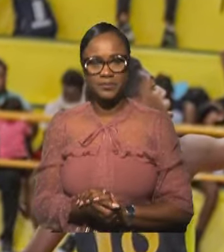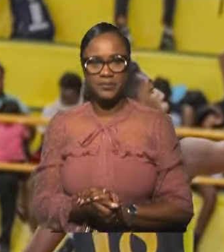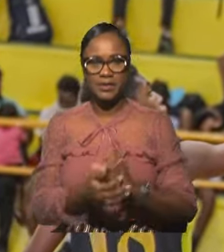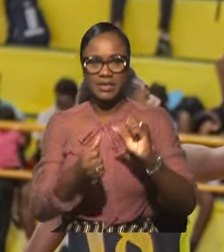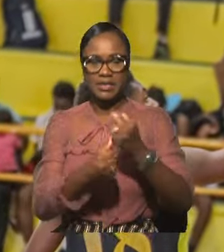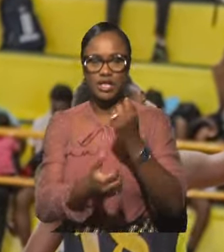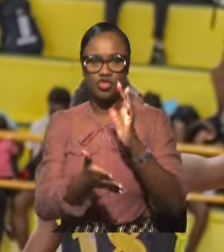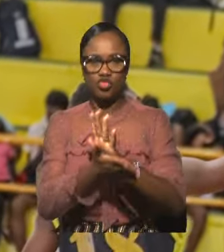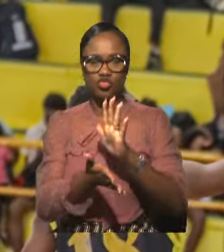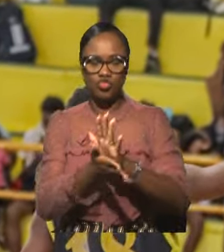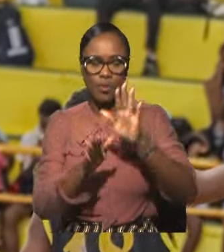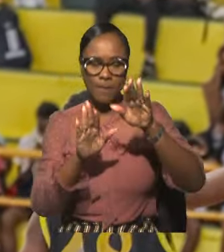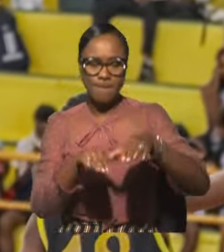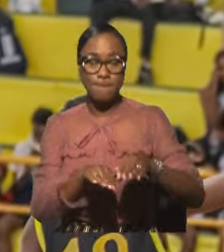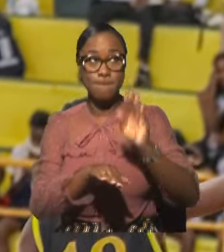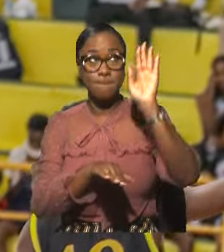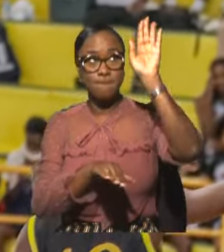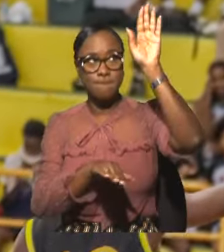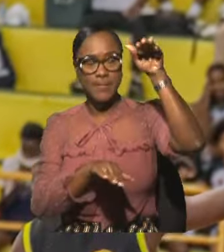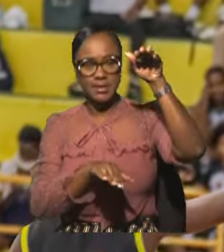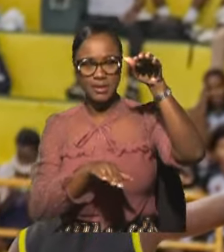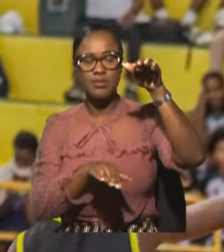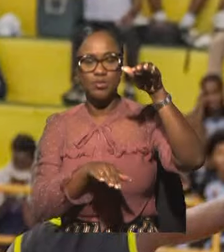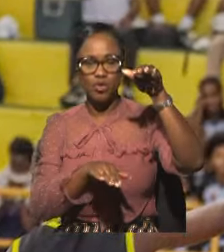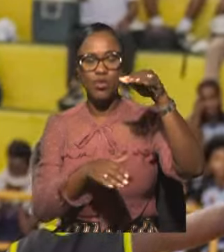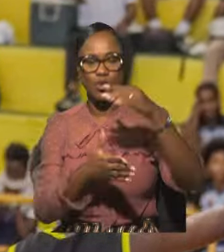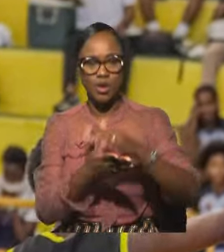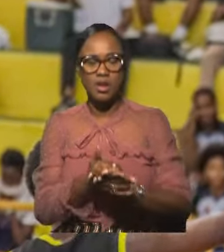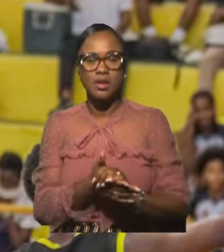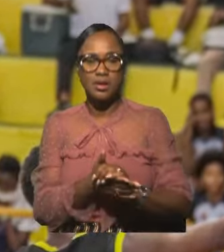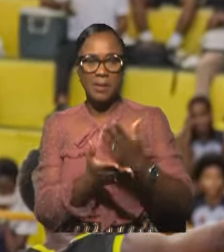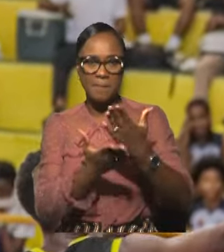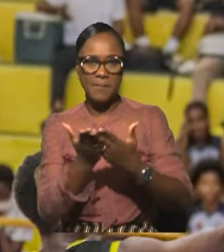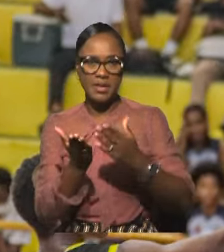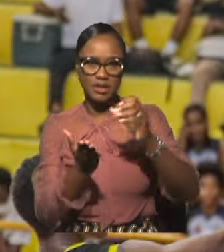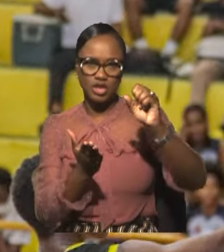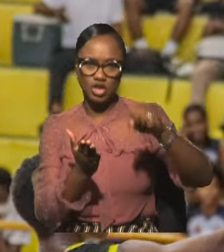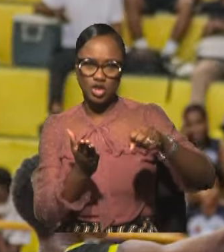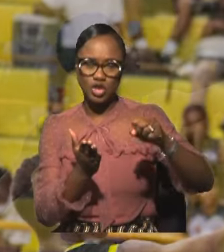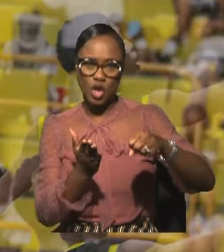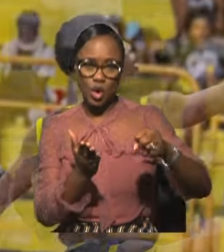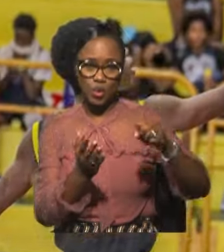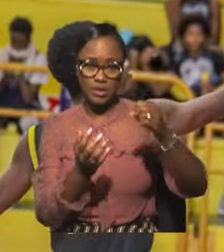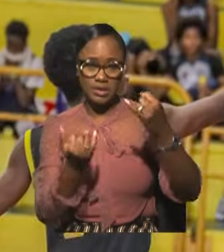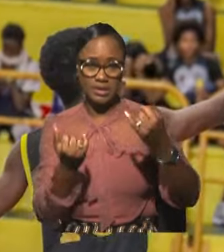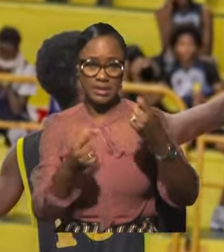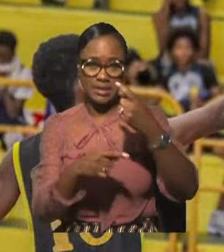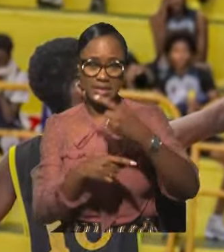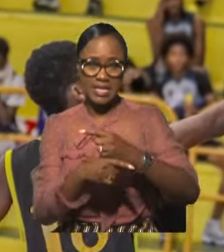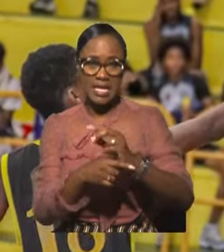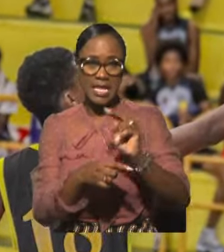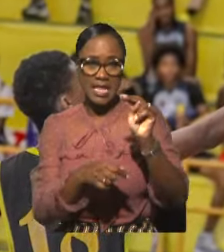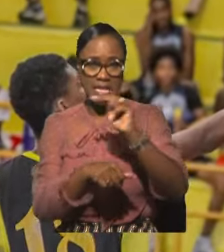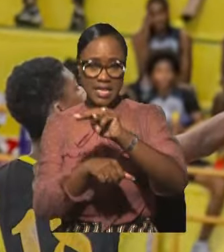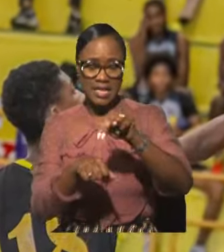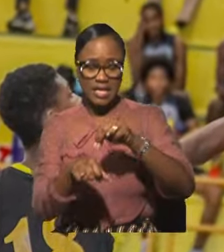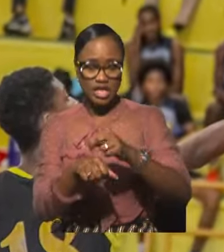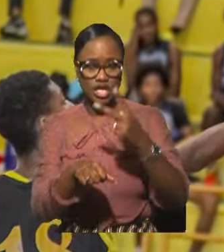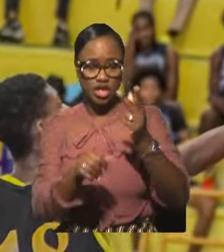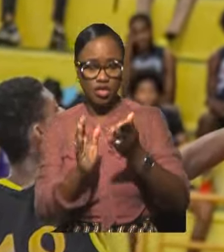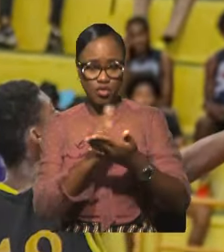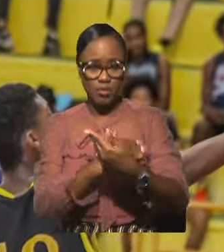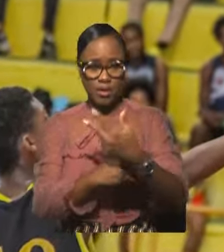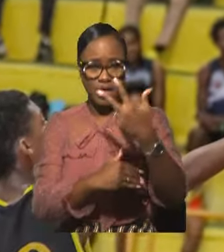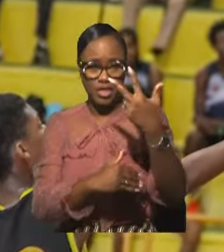Secondary School Basketball took over the Southern Regional Indoor Sporting Arena in Pleasantville for the National 3x3 Basketball